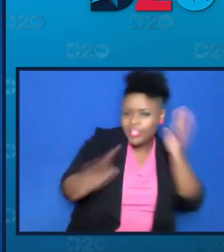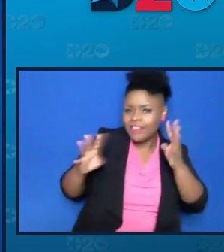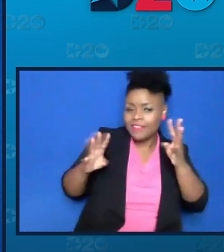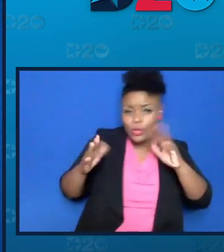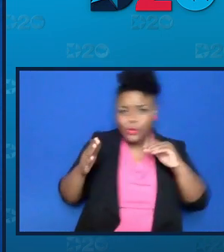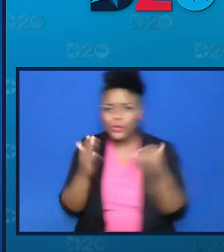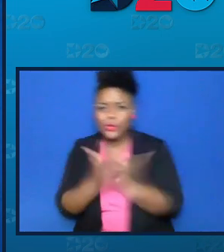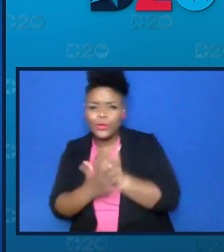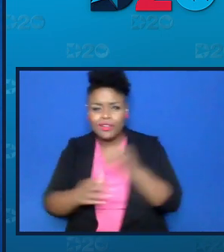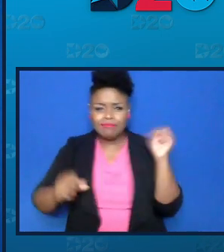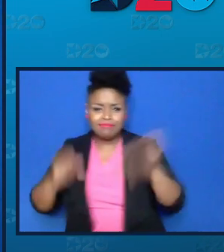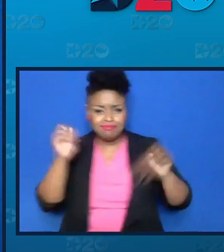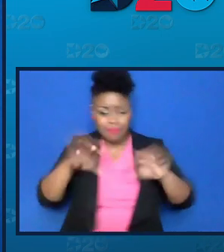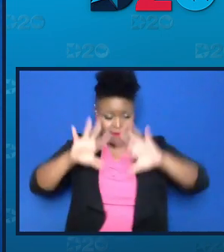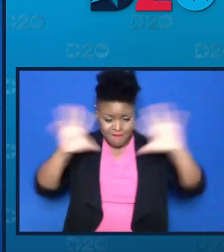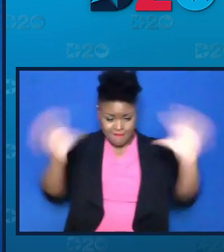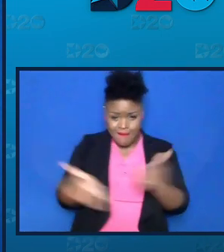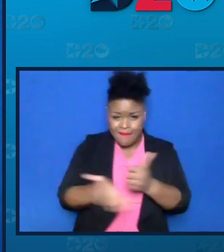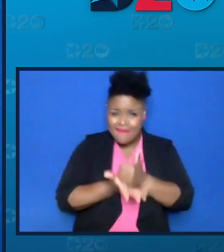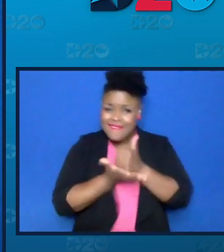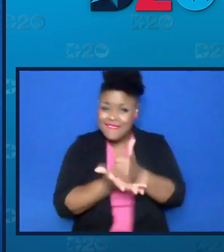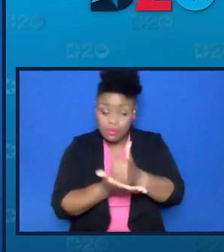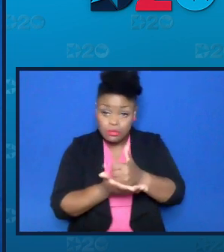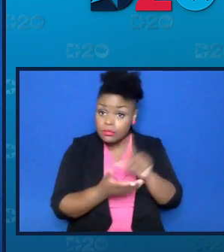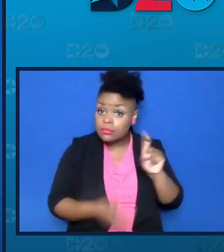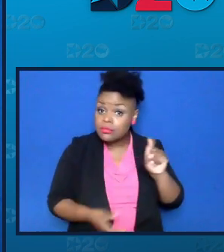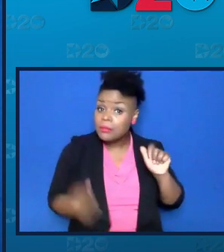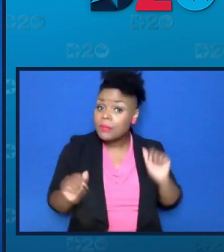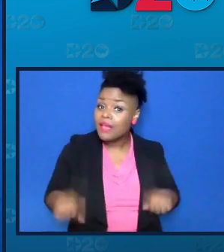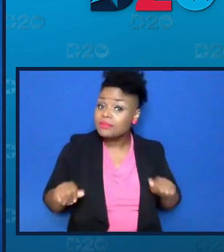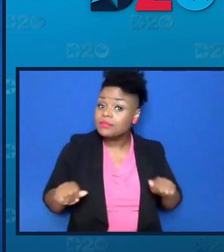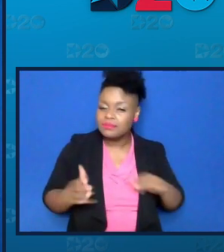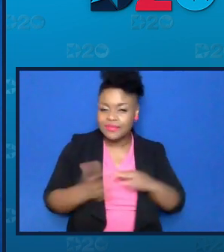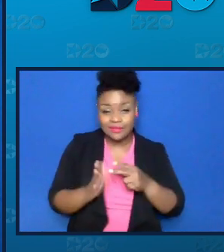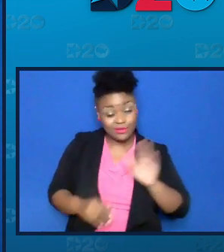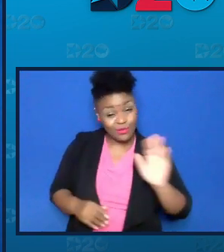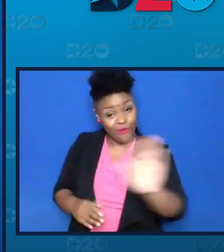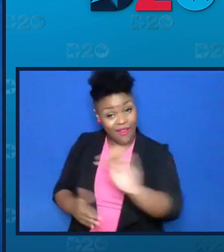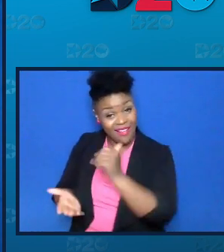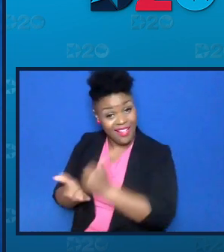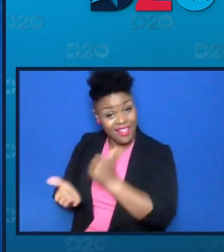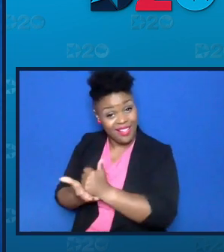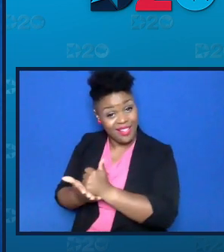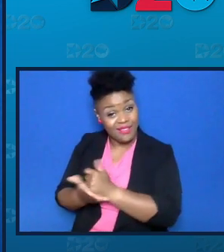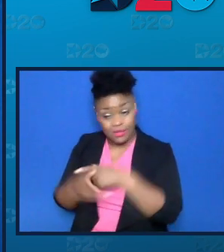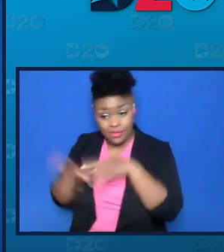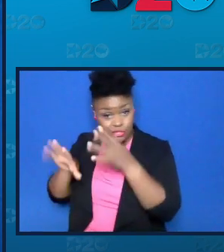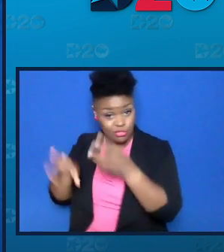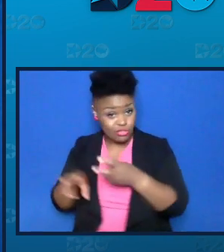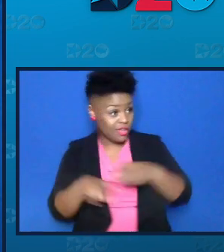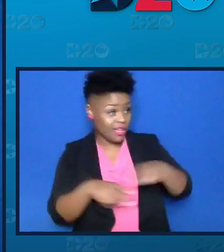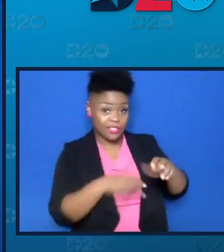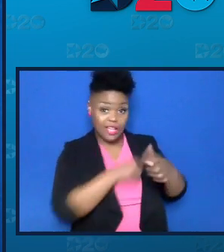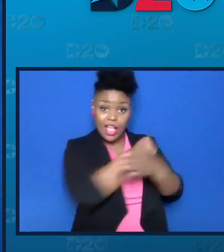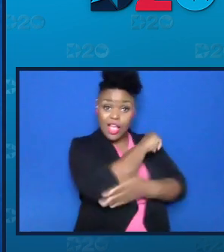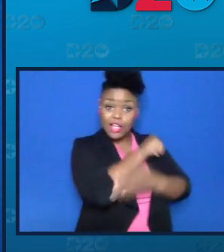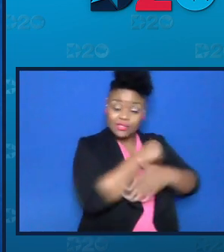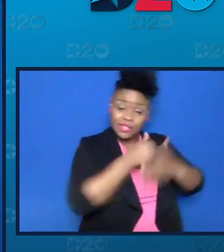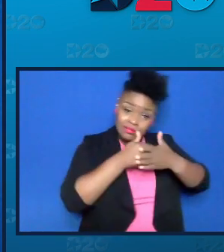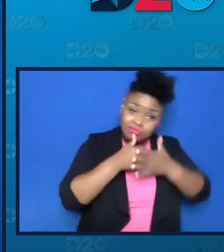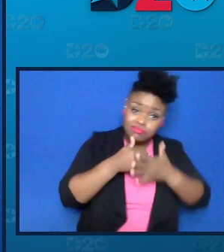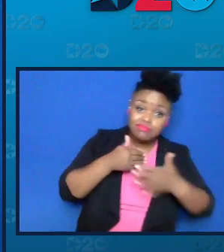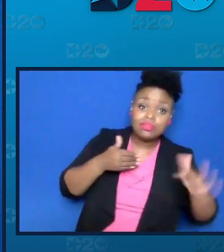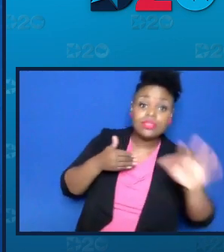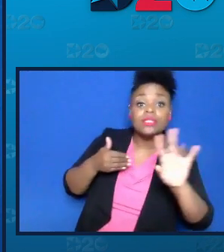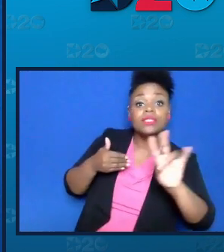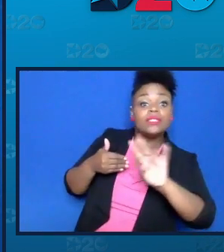are now possible. But we need your help to turn the page for our country in 75 days. We are here tonight to celebrate Joe